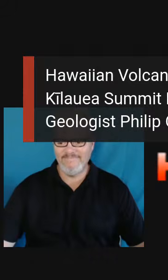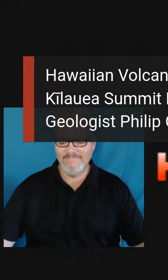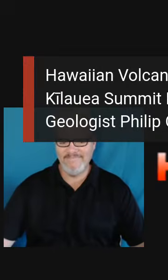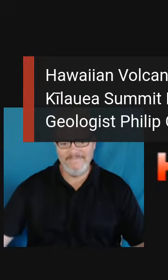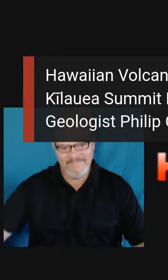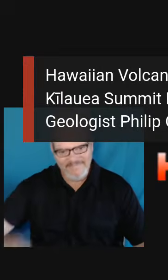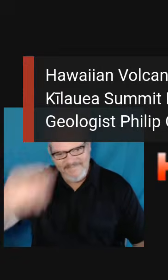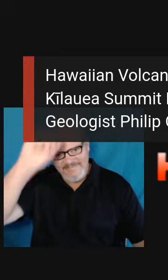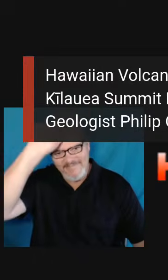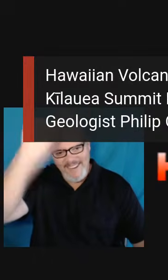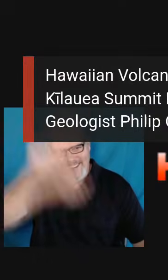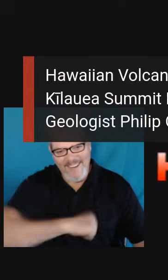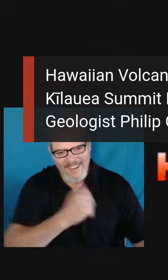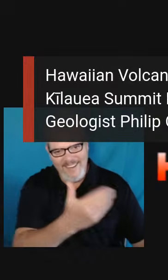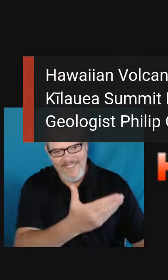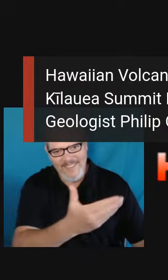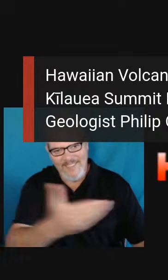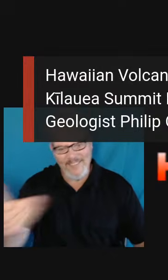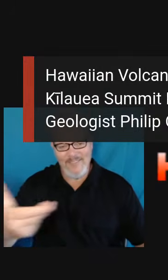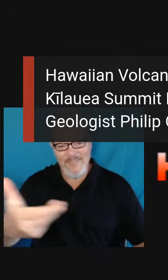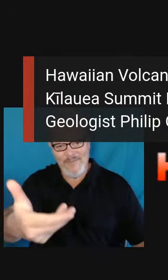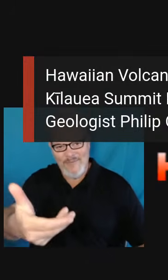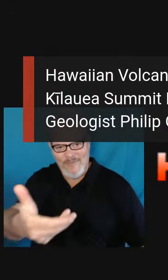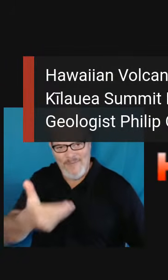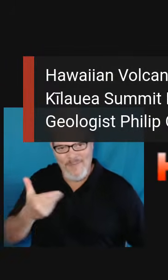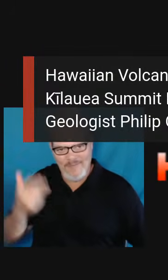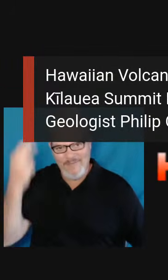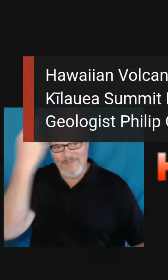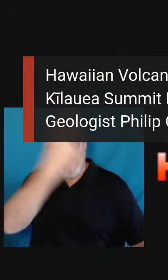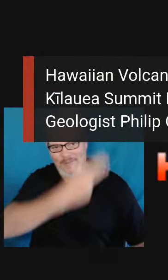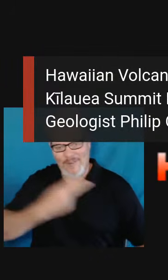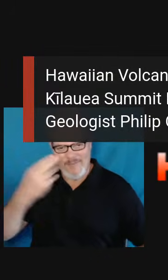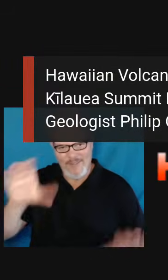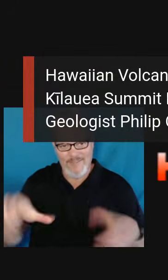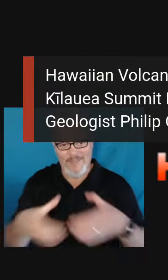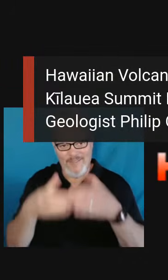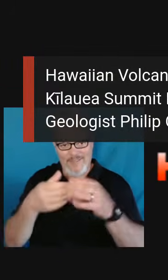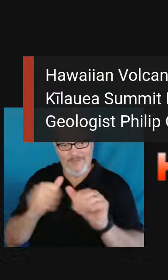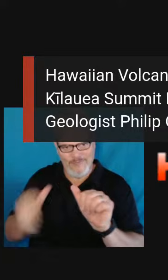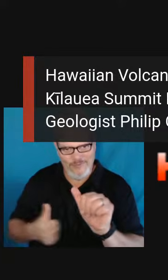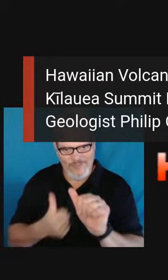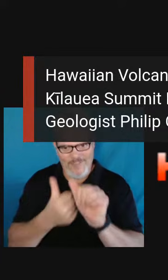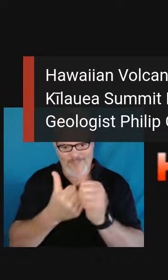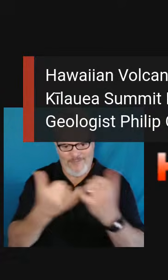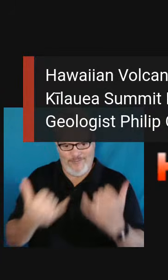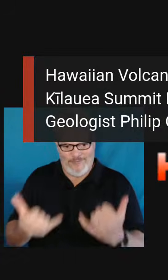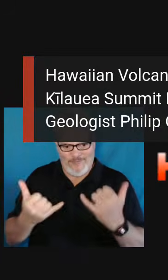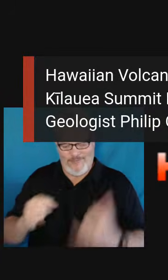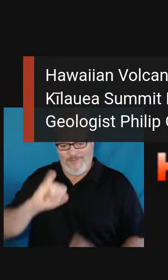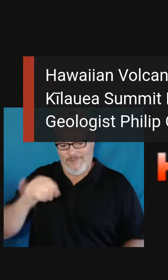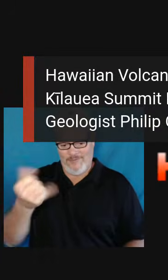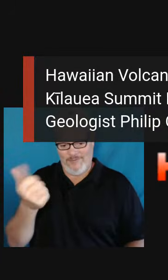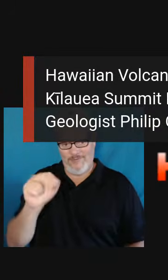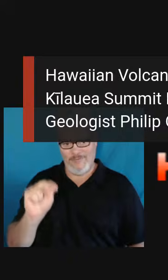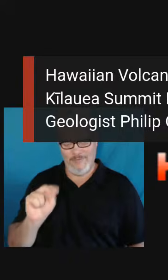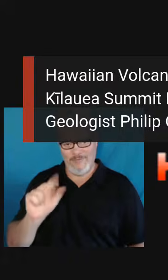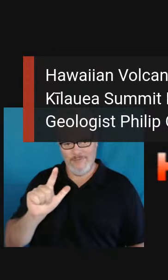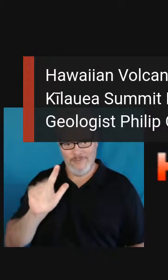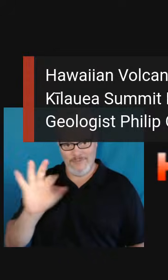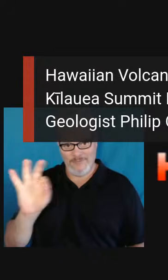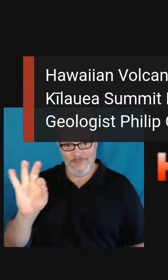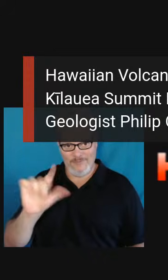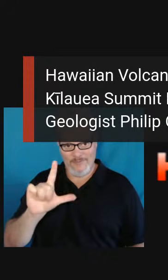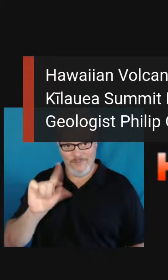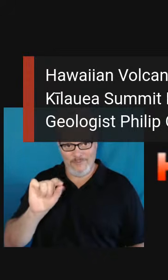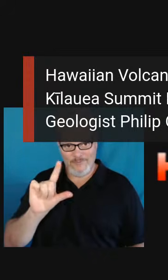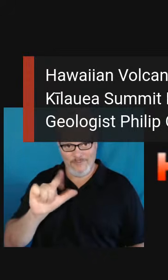Aloha everyone, and welcome to our Hawaiian Volcano Tracker for January 29th, 2026. Kīlauea has just